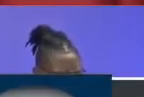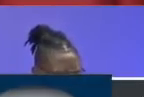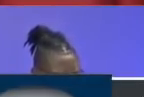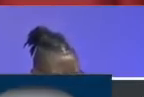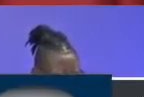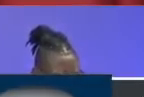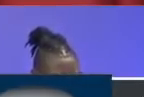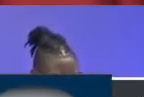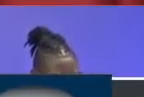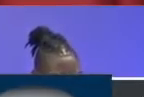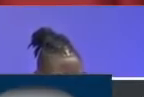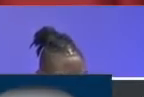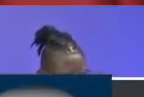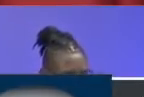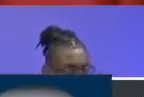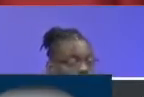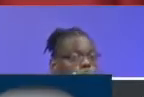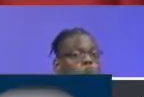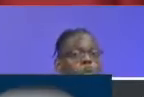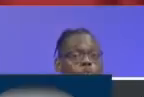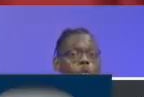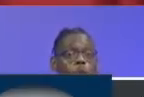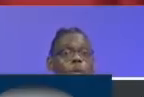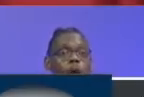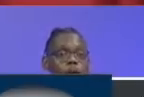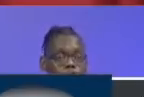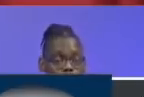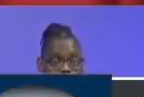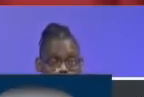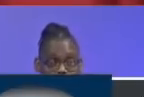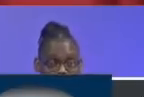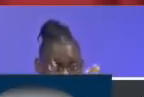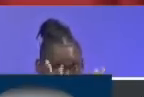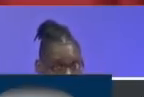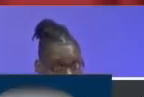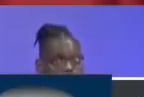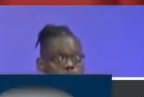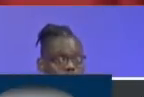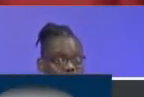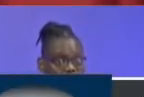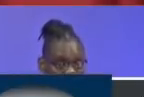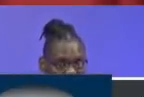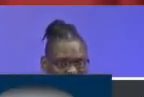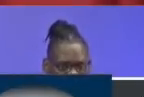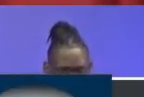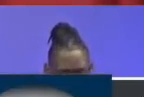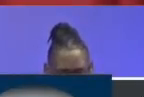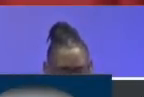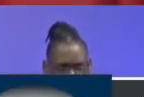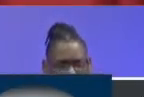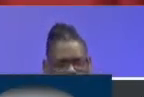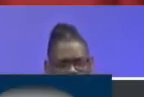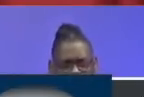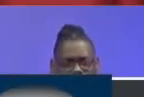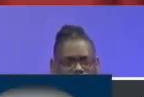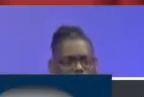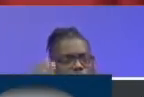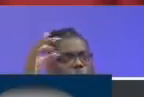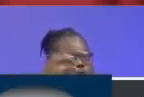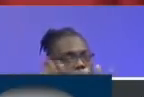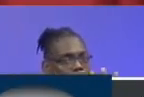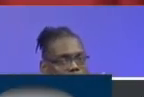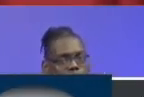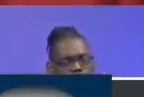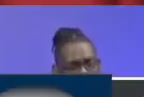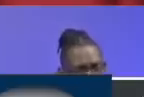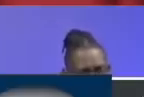the Caribbean, we have all shared with each other our respective advices. Having looked at the law around the